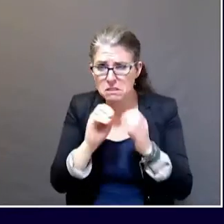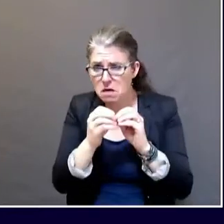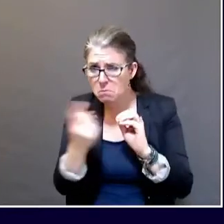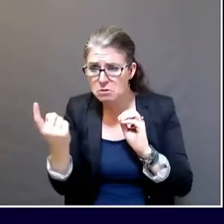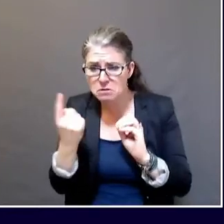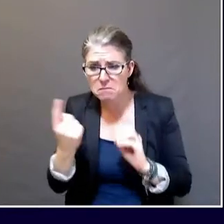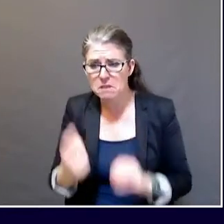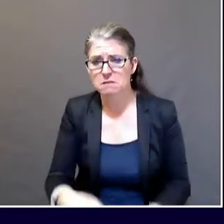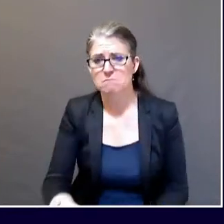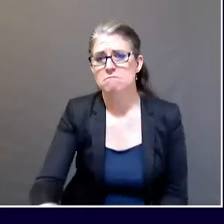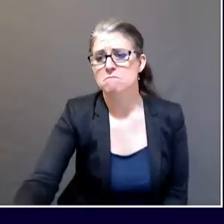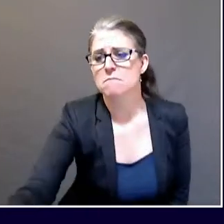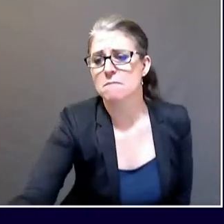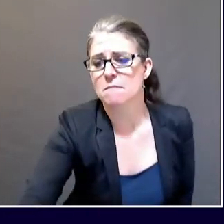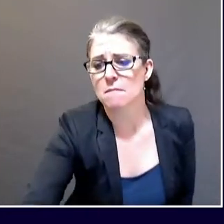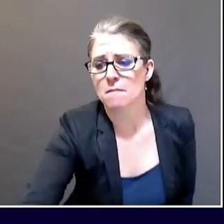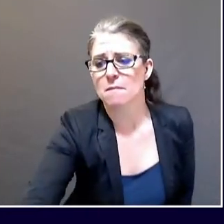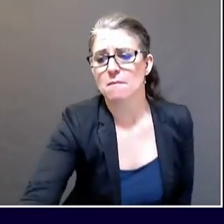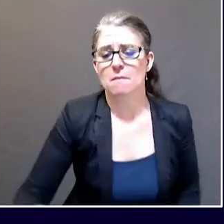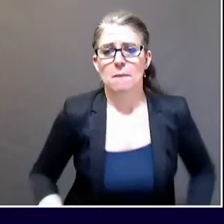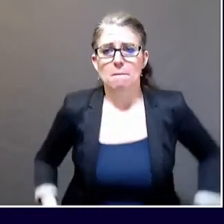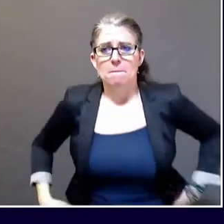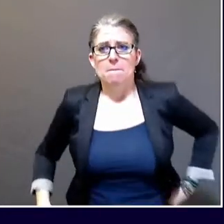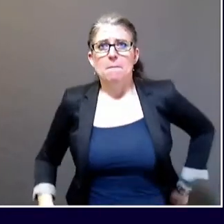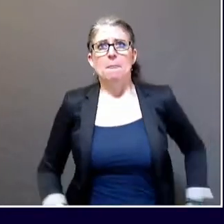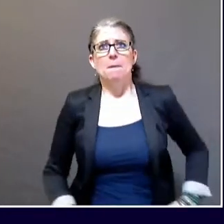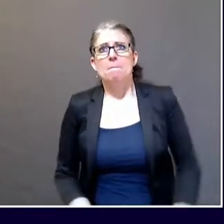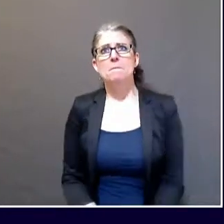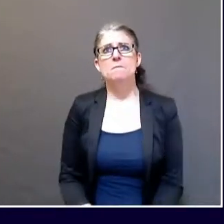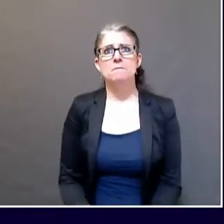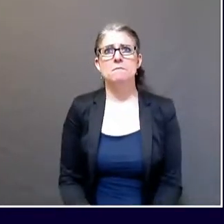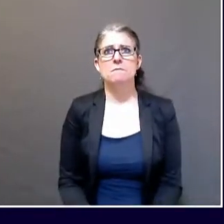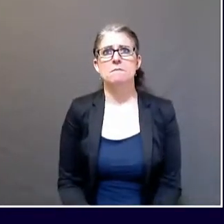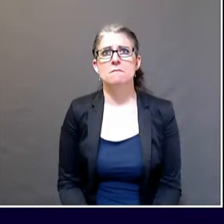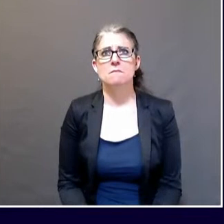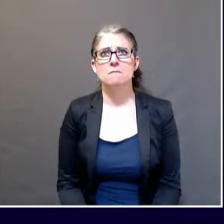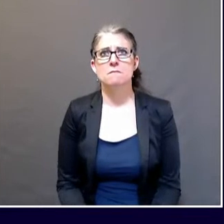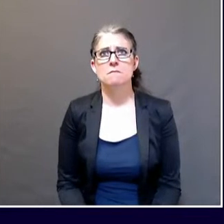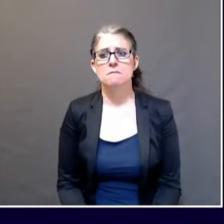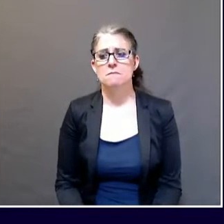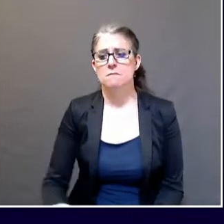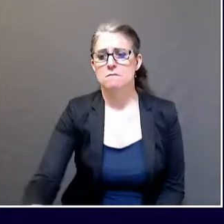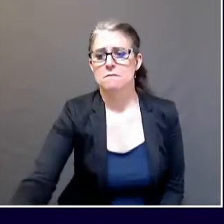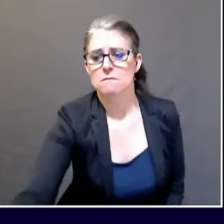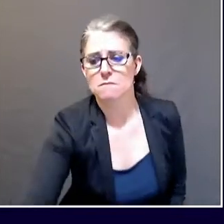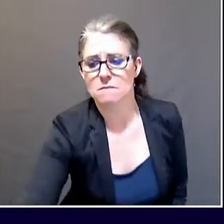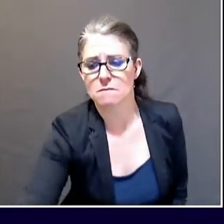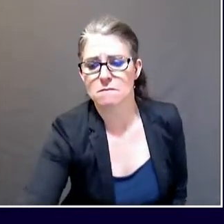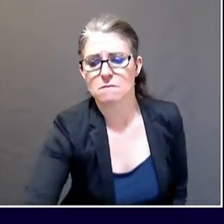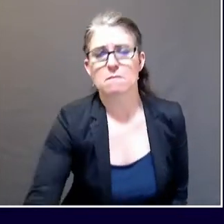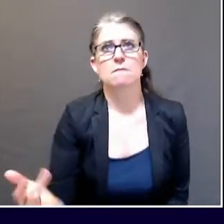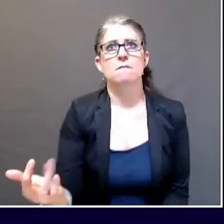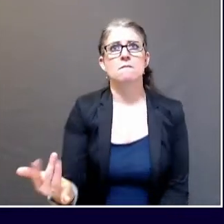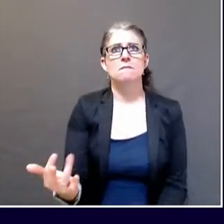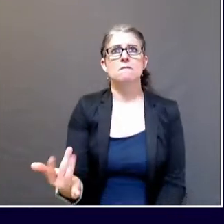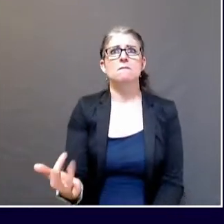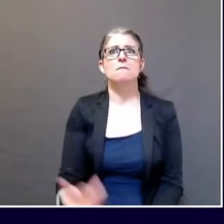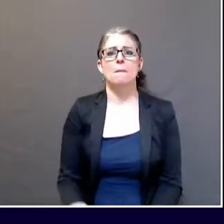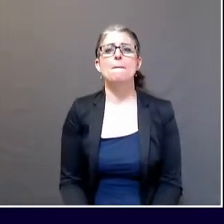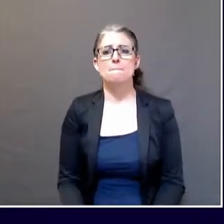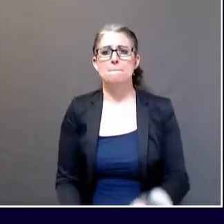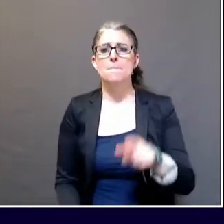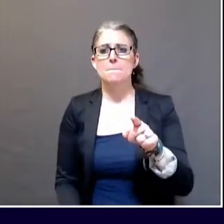Sure, I'll start that, and then and we can discuss. We've heard